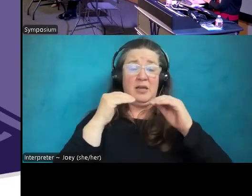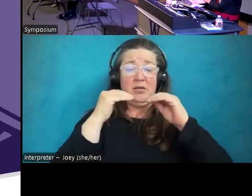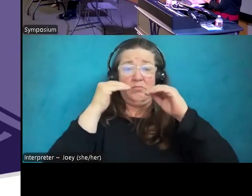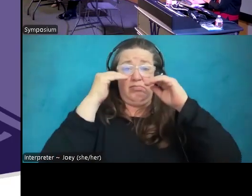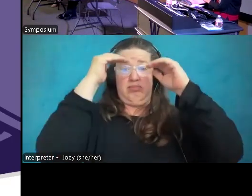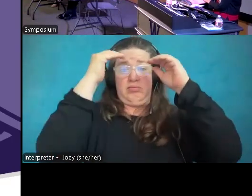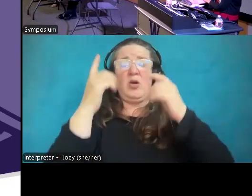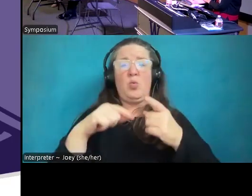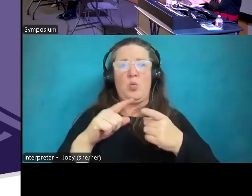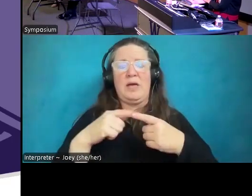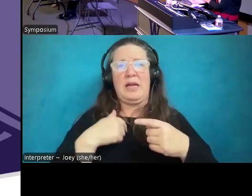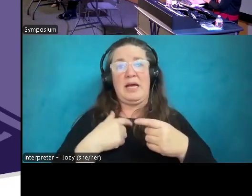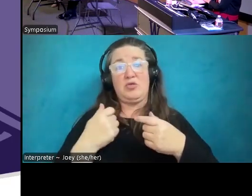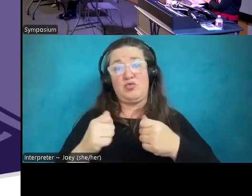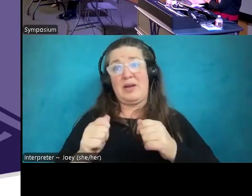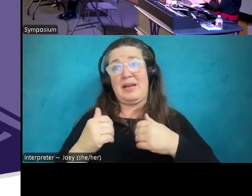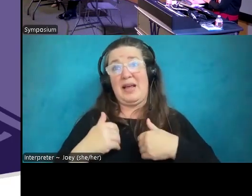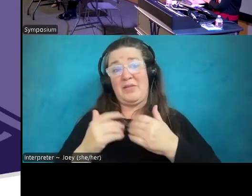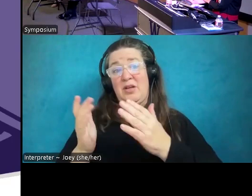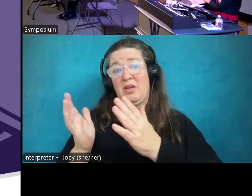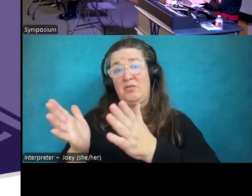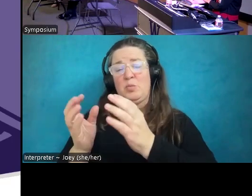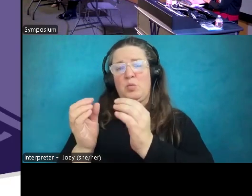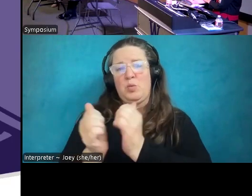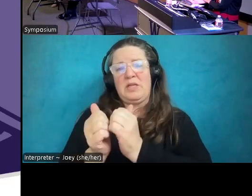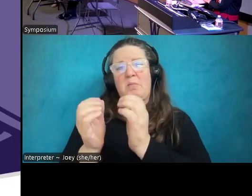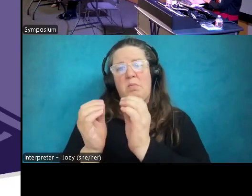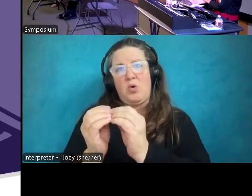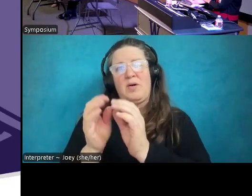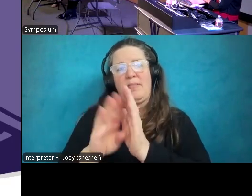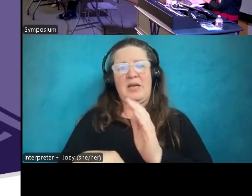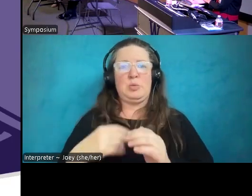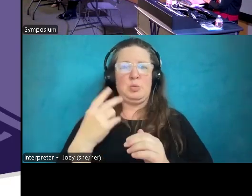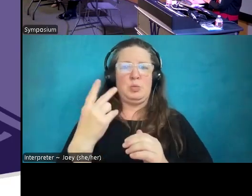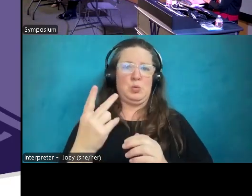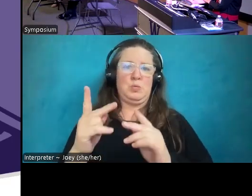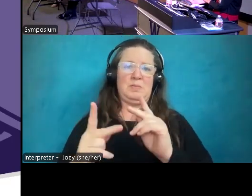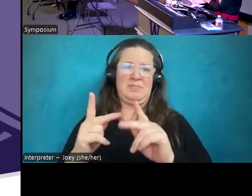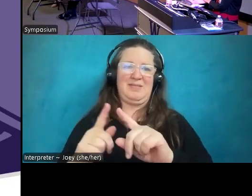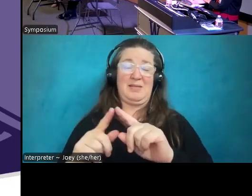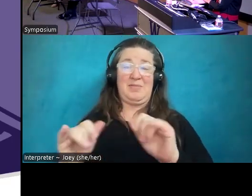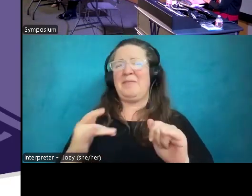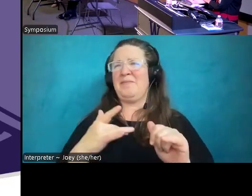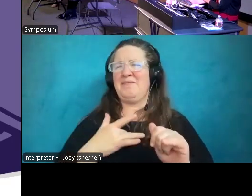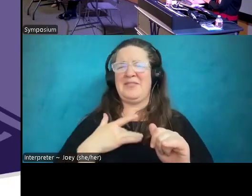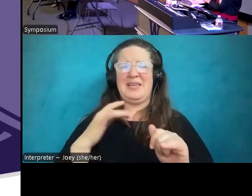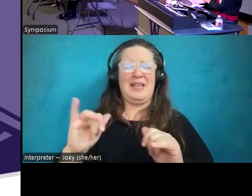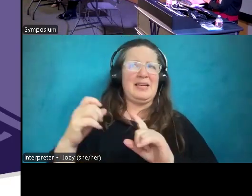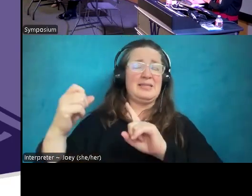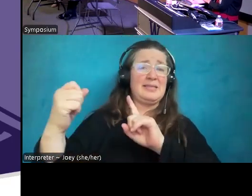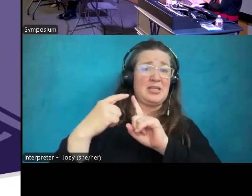in the room? It feels like sensory overload. I slur my words and I stutter.